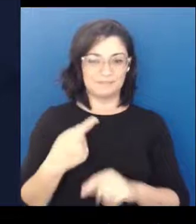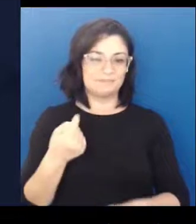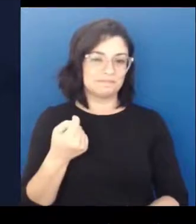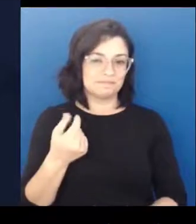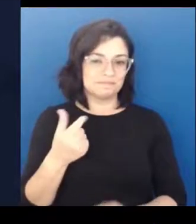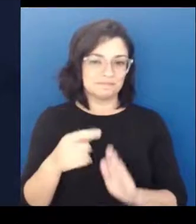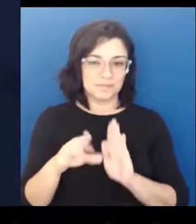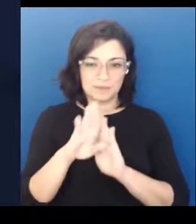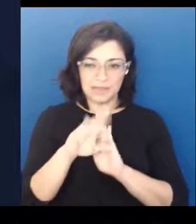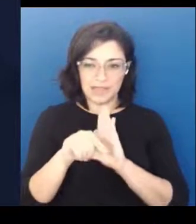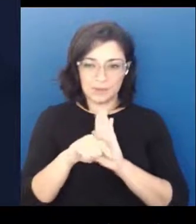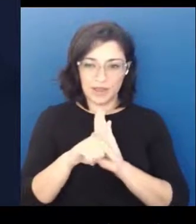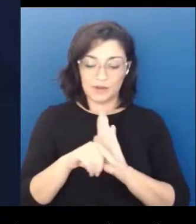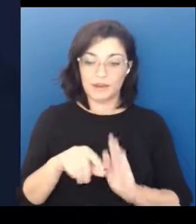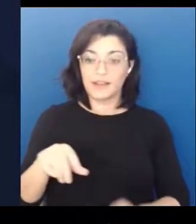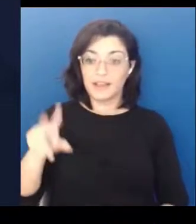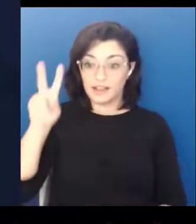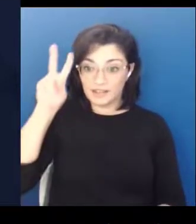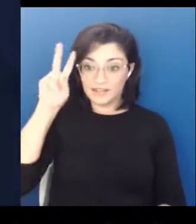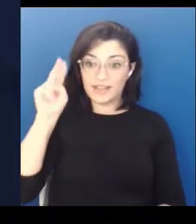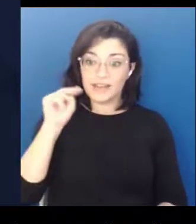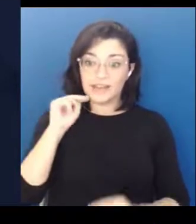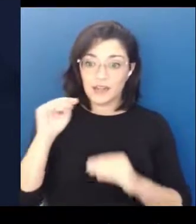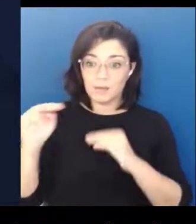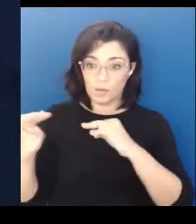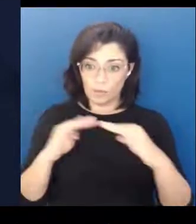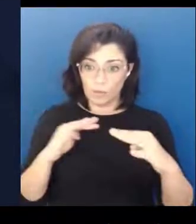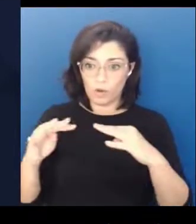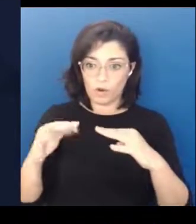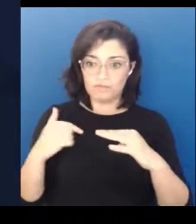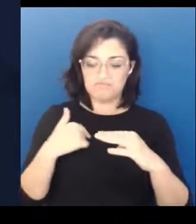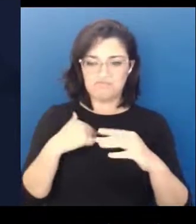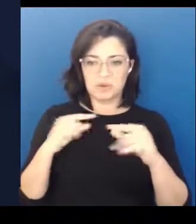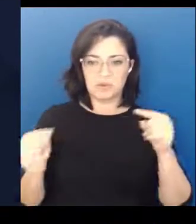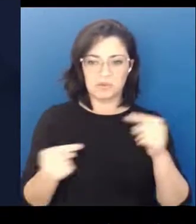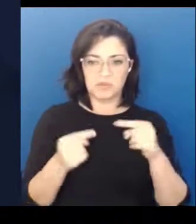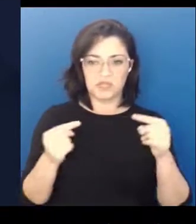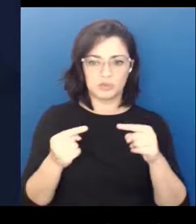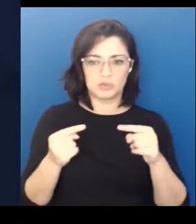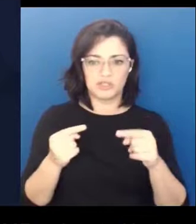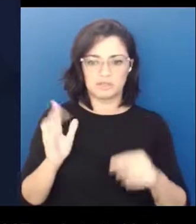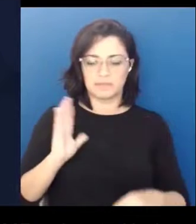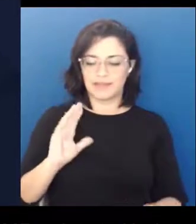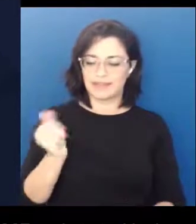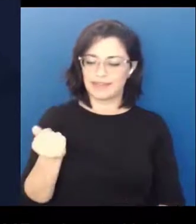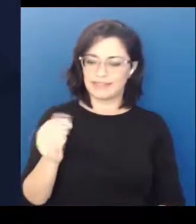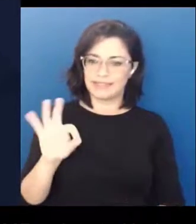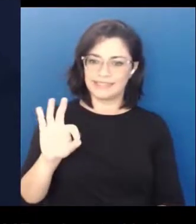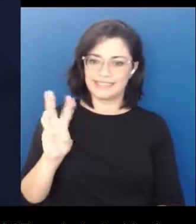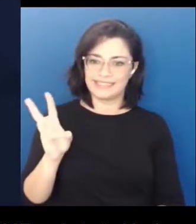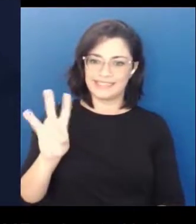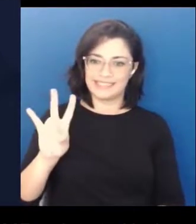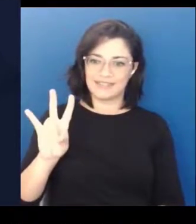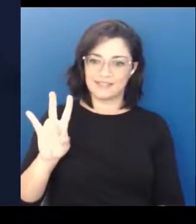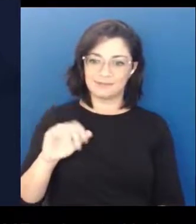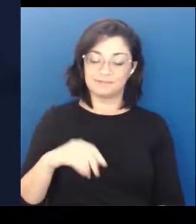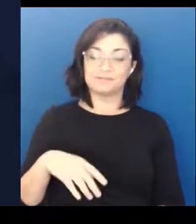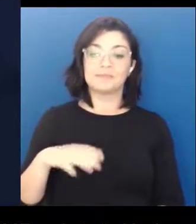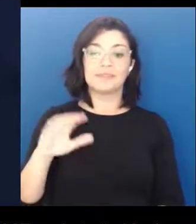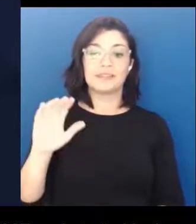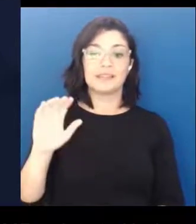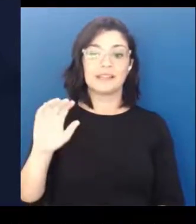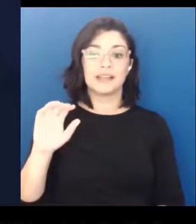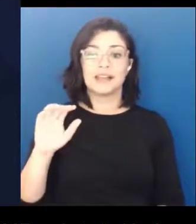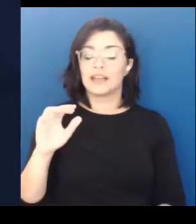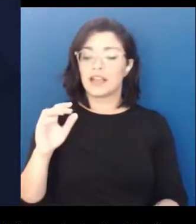in 1967 and started losing my hearing 31 years later in 1968. My hearing